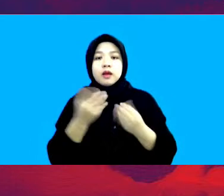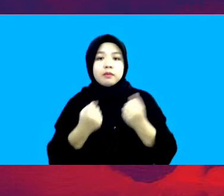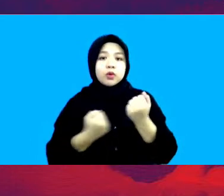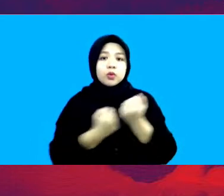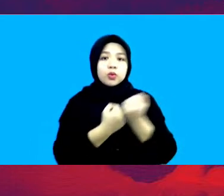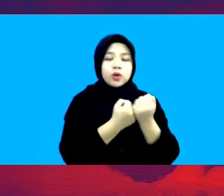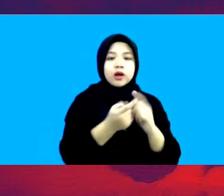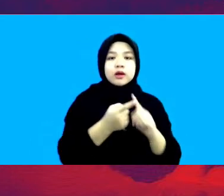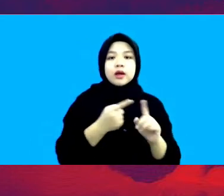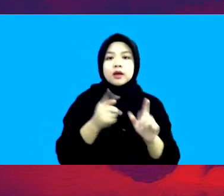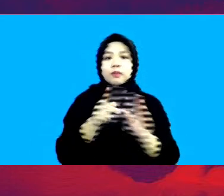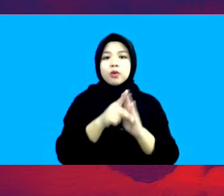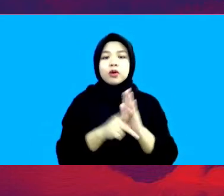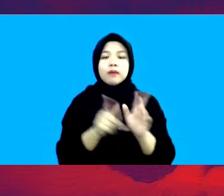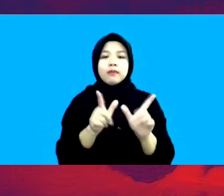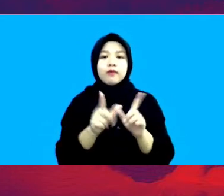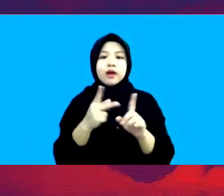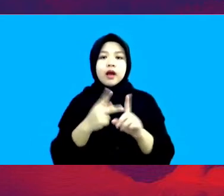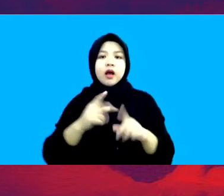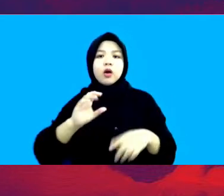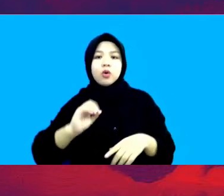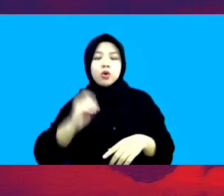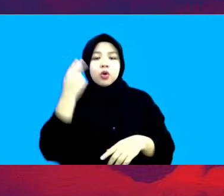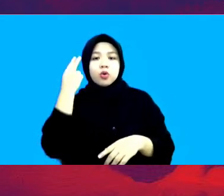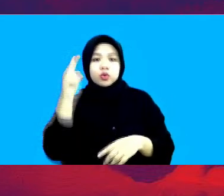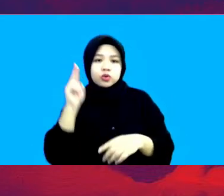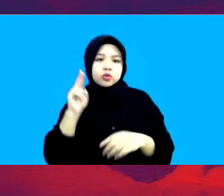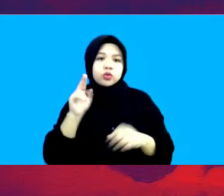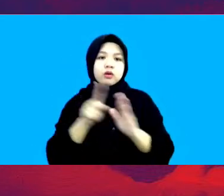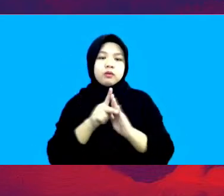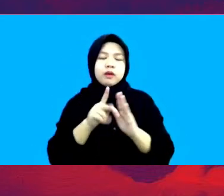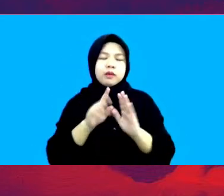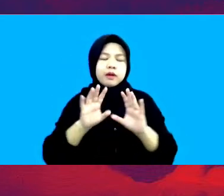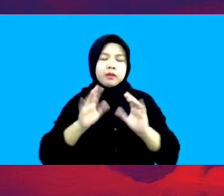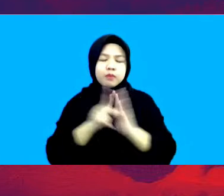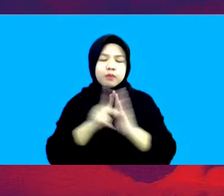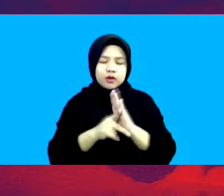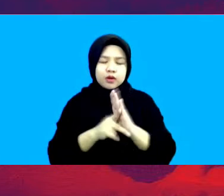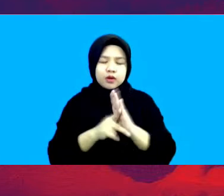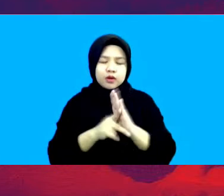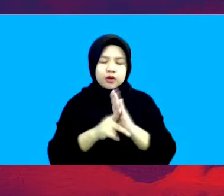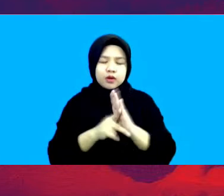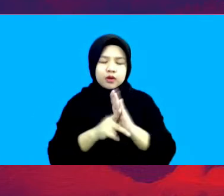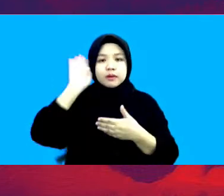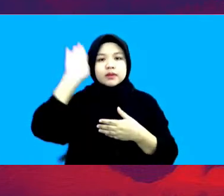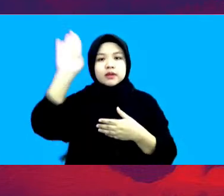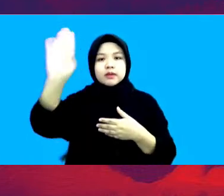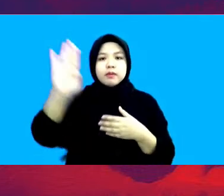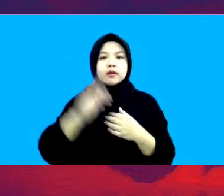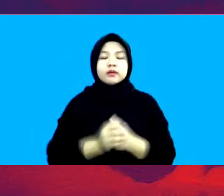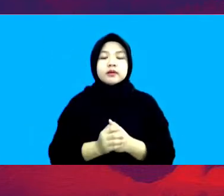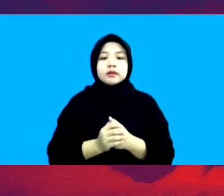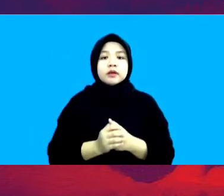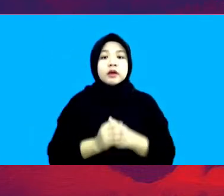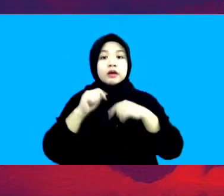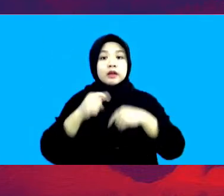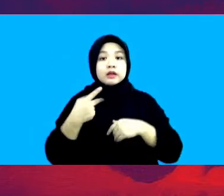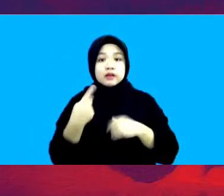for global pandemic, future pandemic. Now, similarly, what we're trying to do now is to collaborate between finance